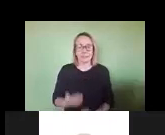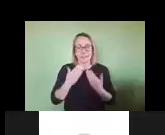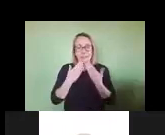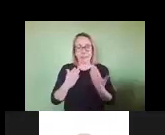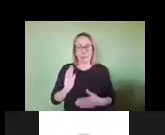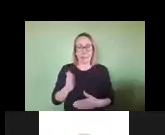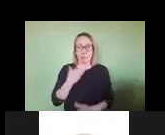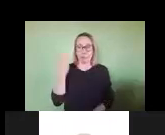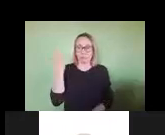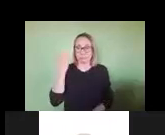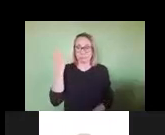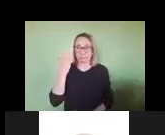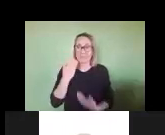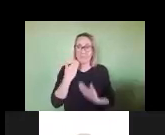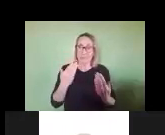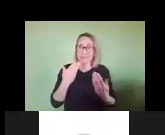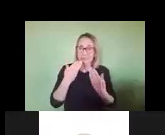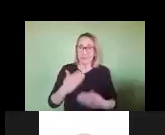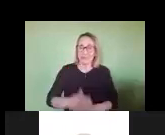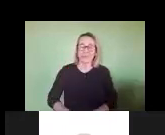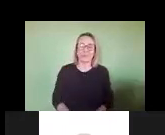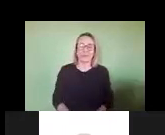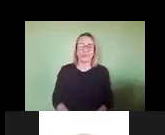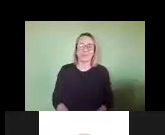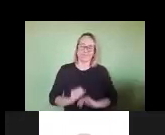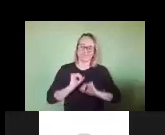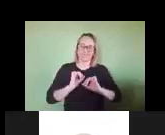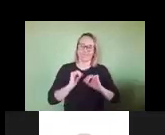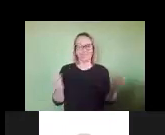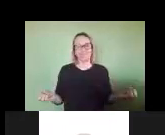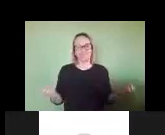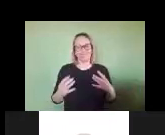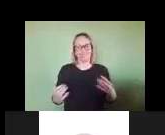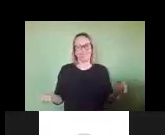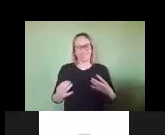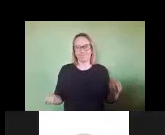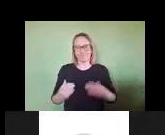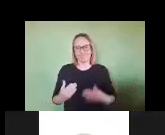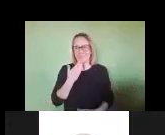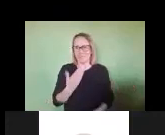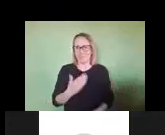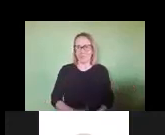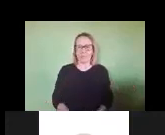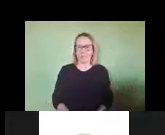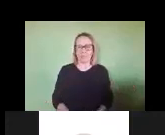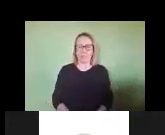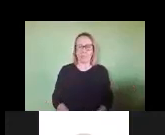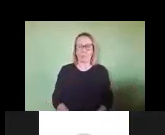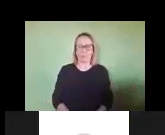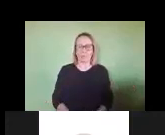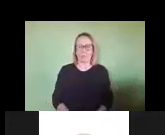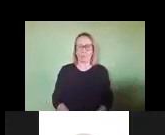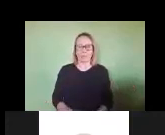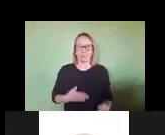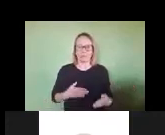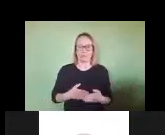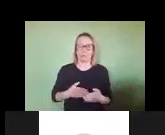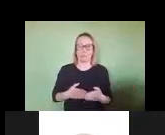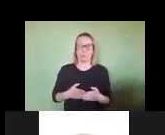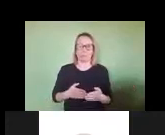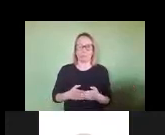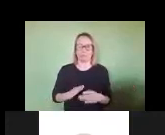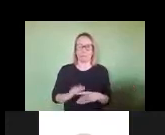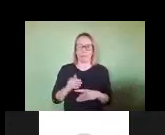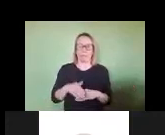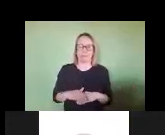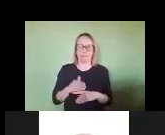speakers. Thank you so much for your contributions. Okay, so bumps in the road. So initially we